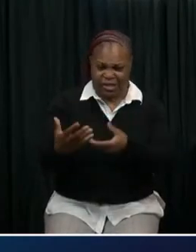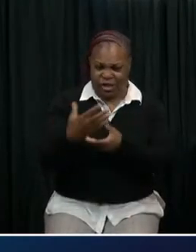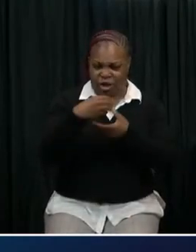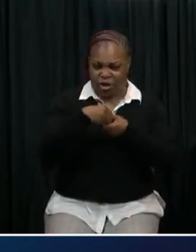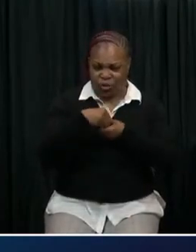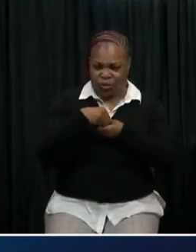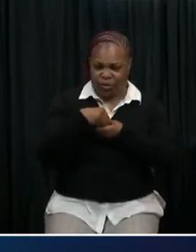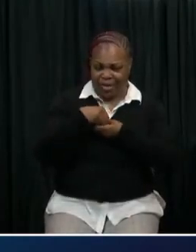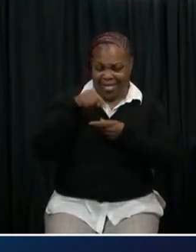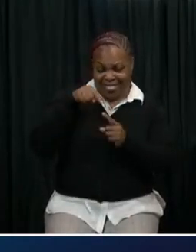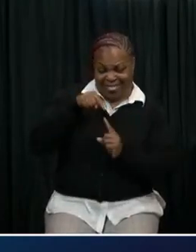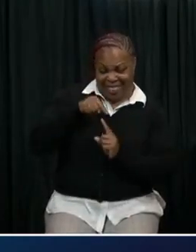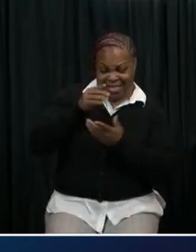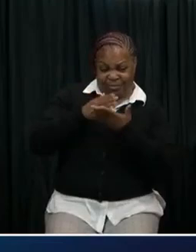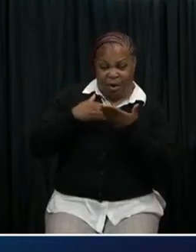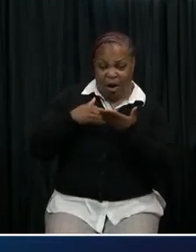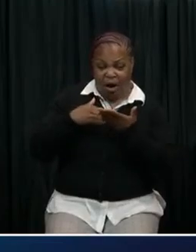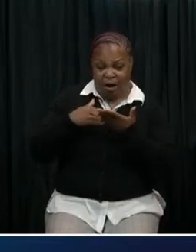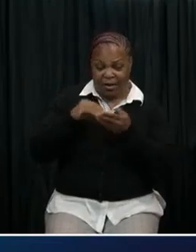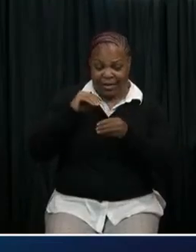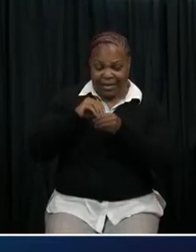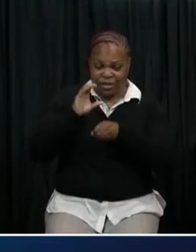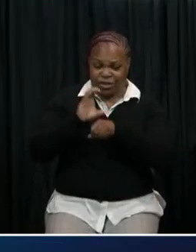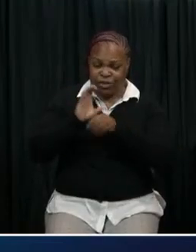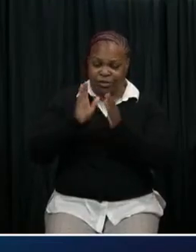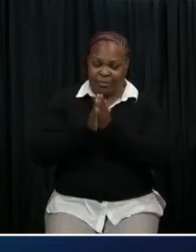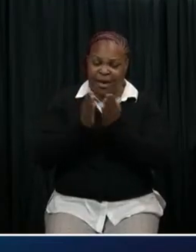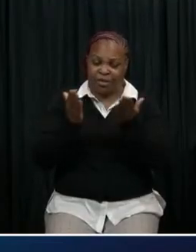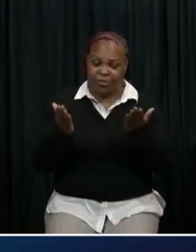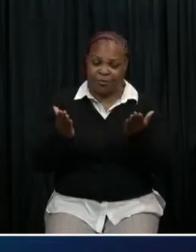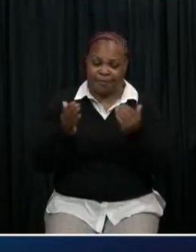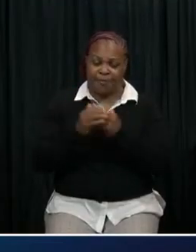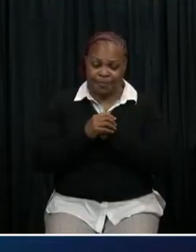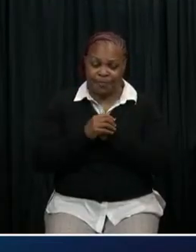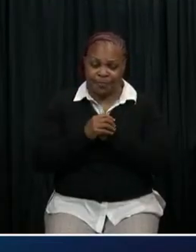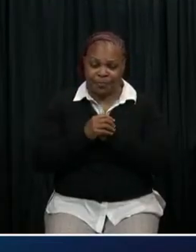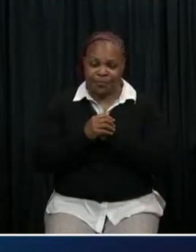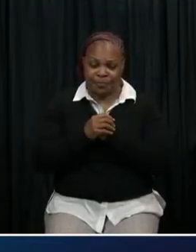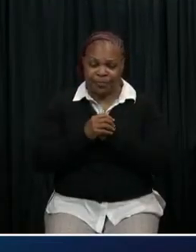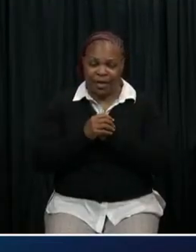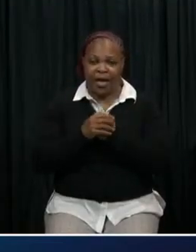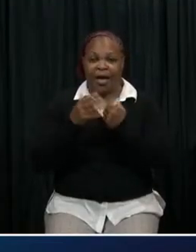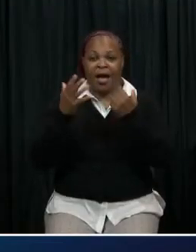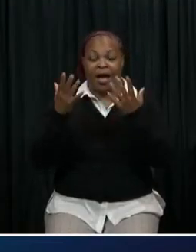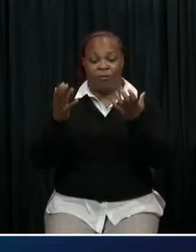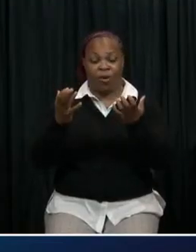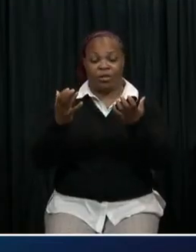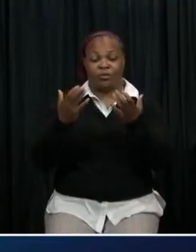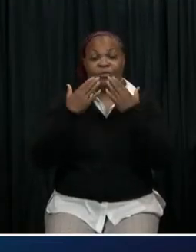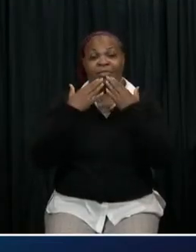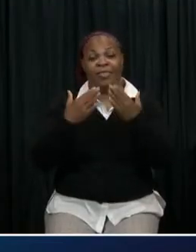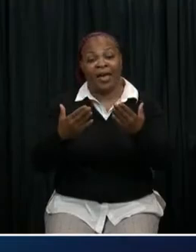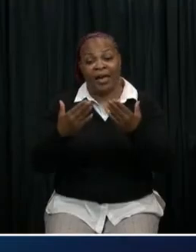this part in our church manual. And I would like also to thank